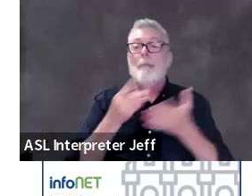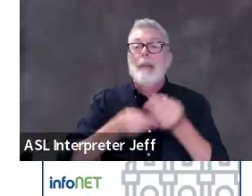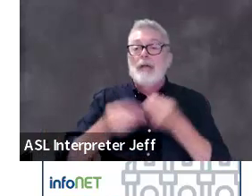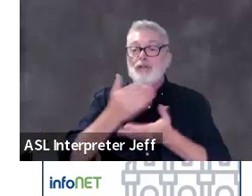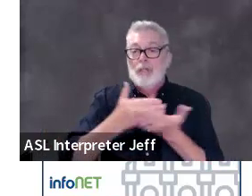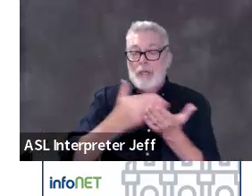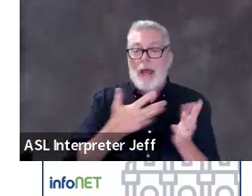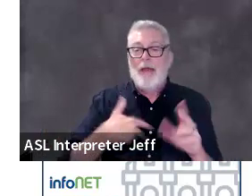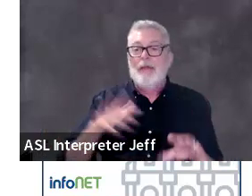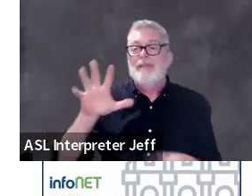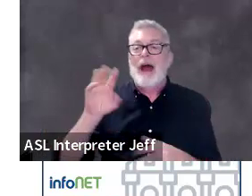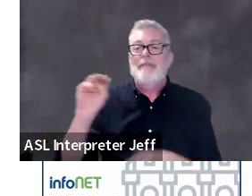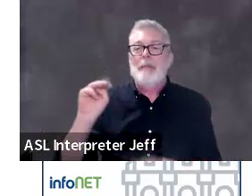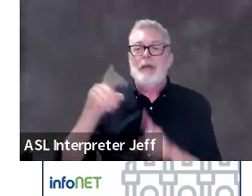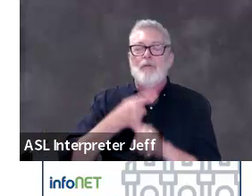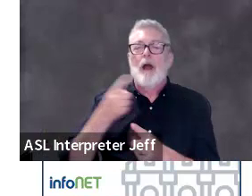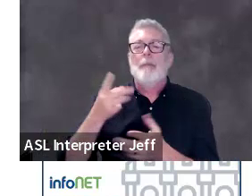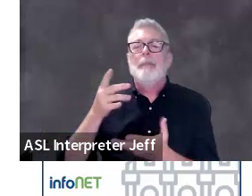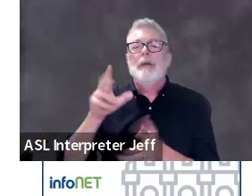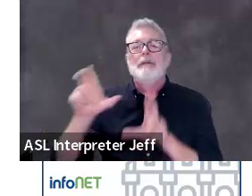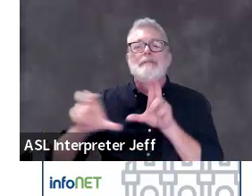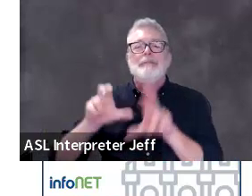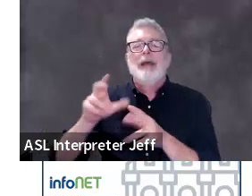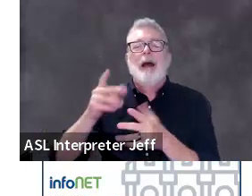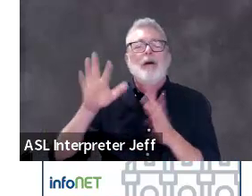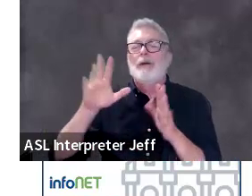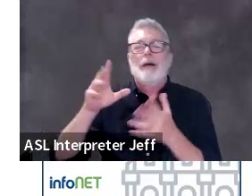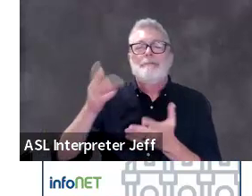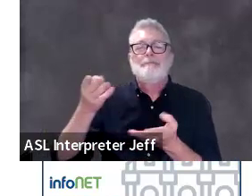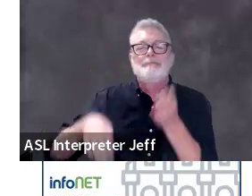from sports wagering. So like when people bet on sports